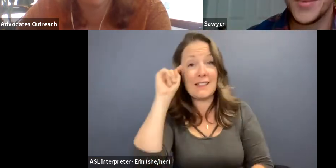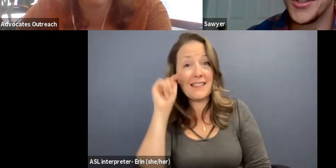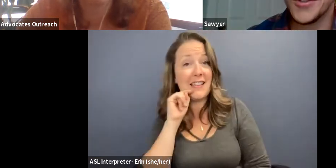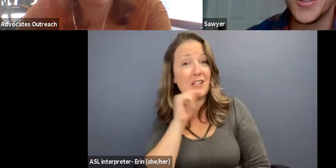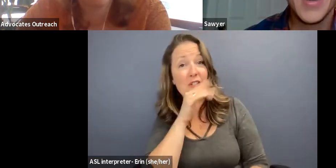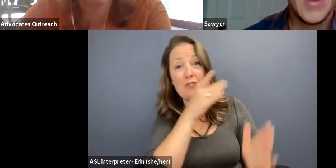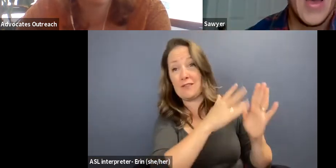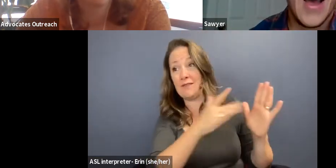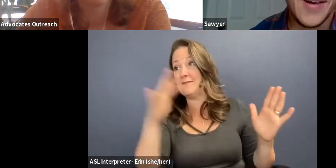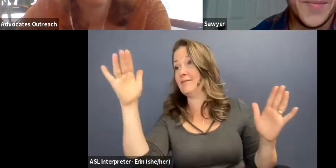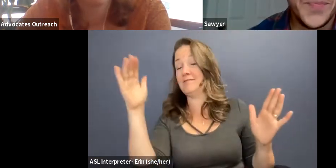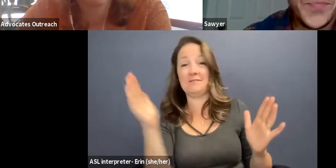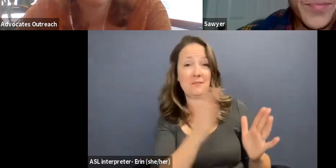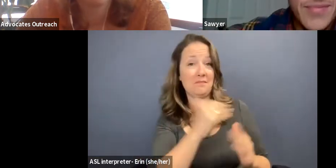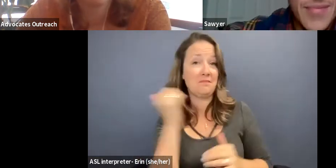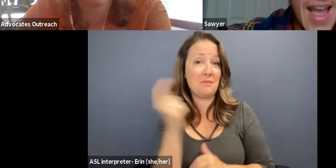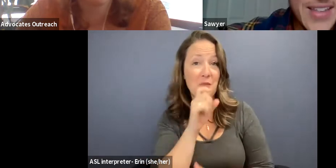month.